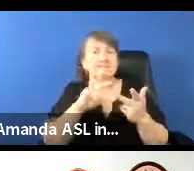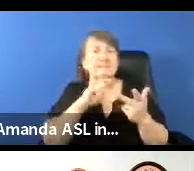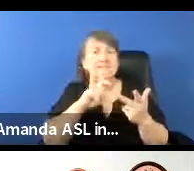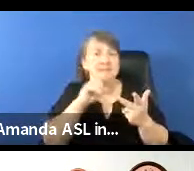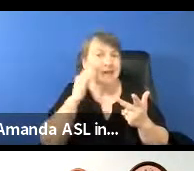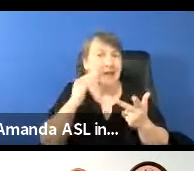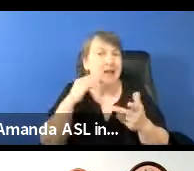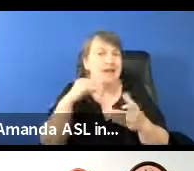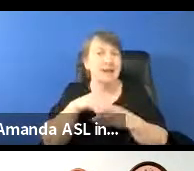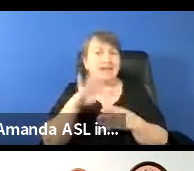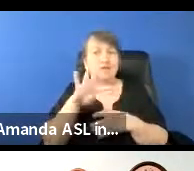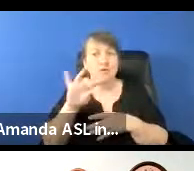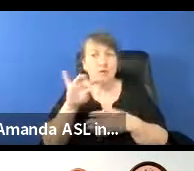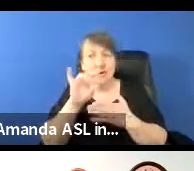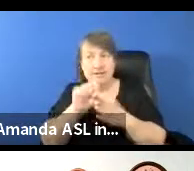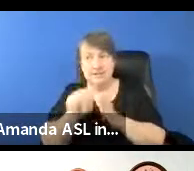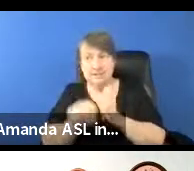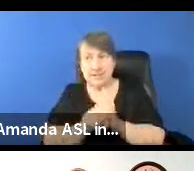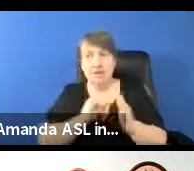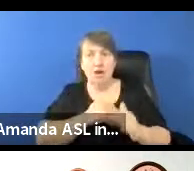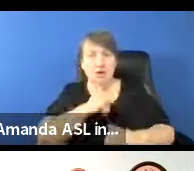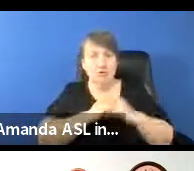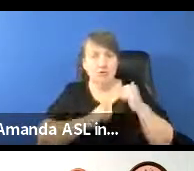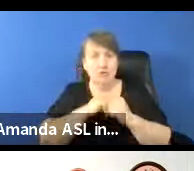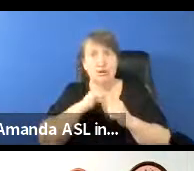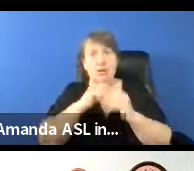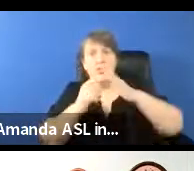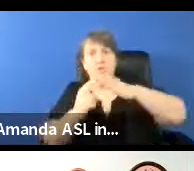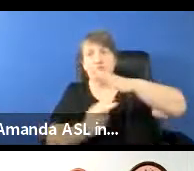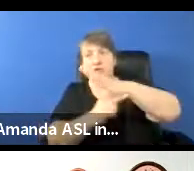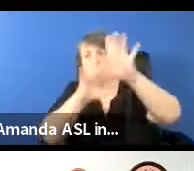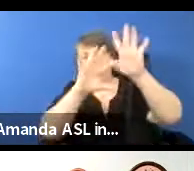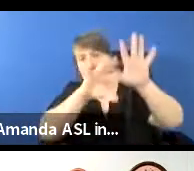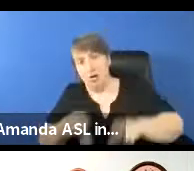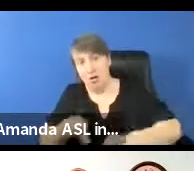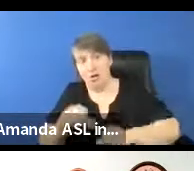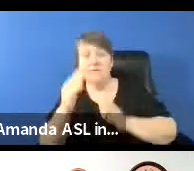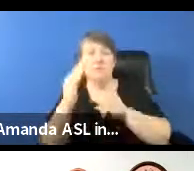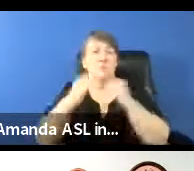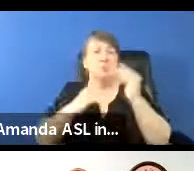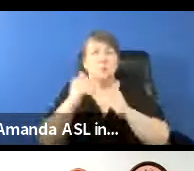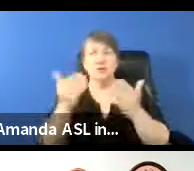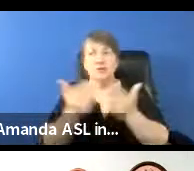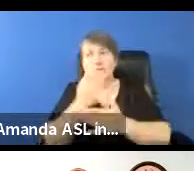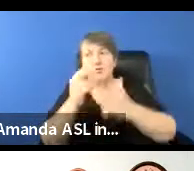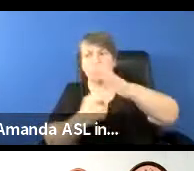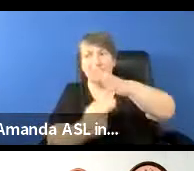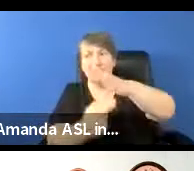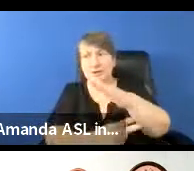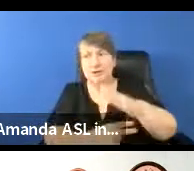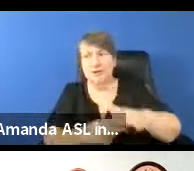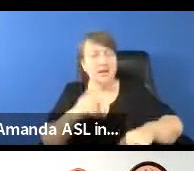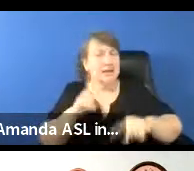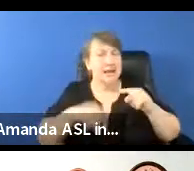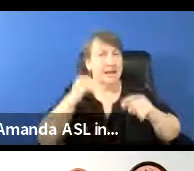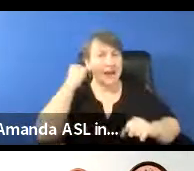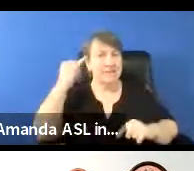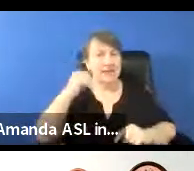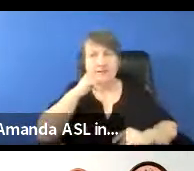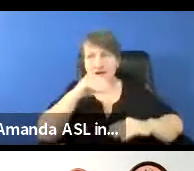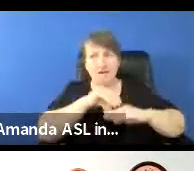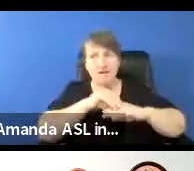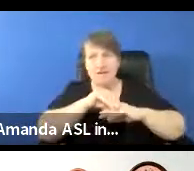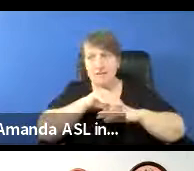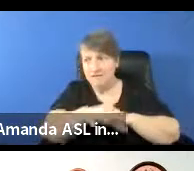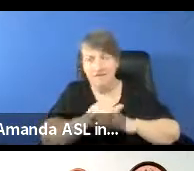Our construction, taking this bridge down and building a new one, I cannot imagine it's not going to affect